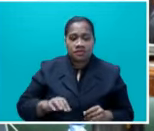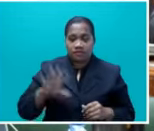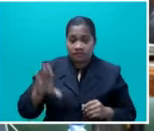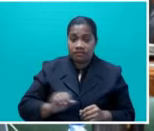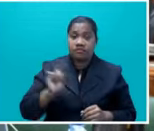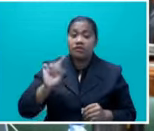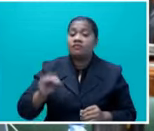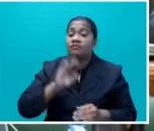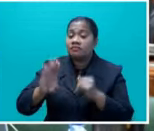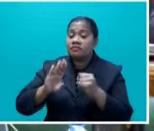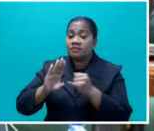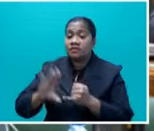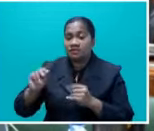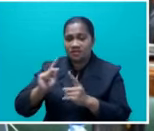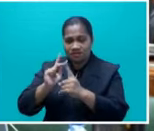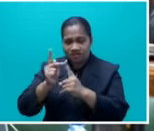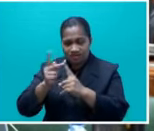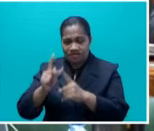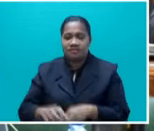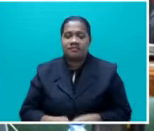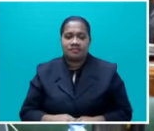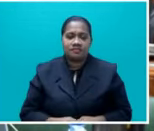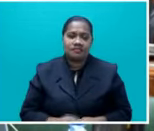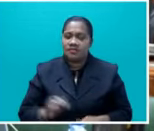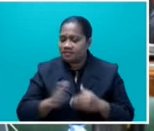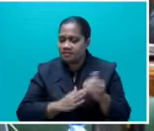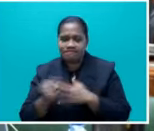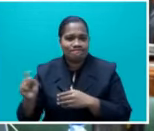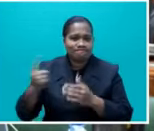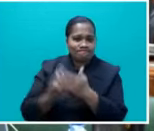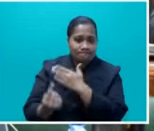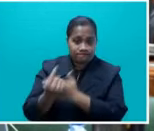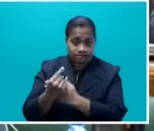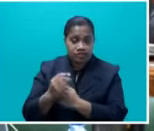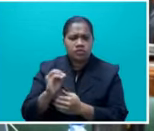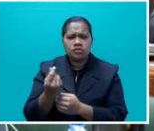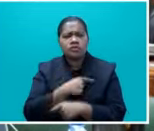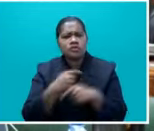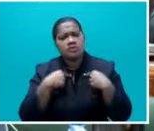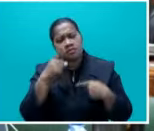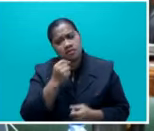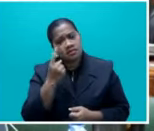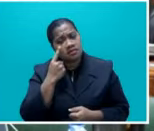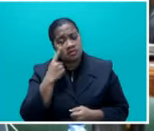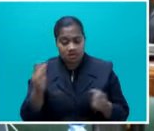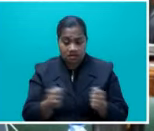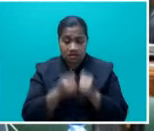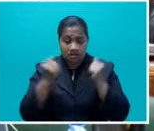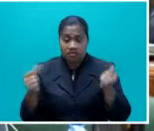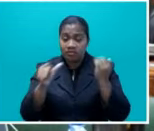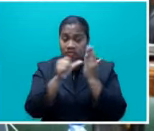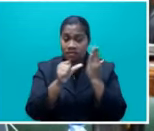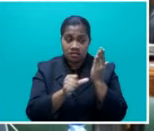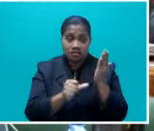the political spectrum, come what may. And so we can see in their newspaper articles,